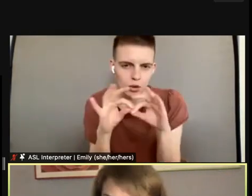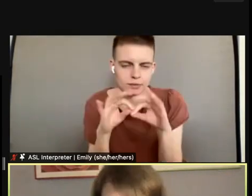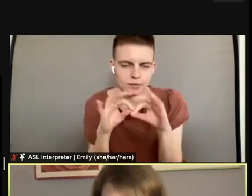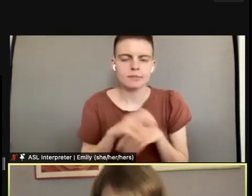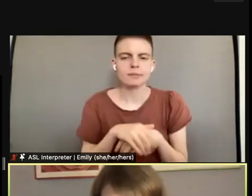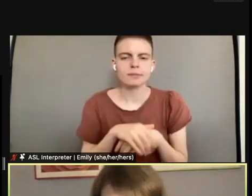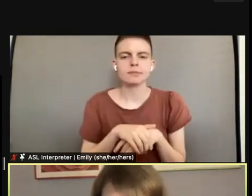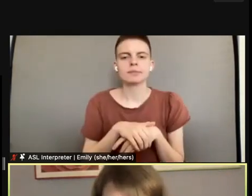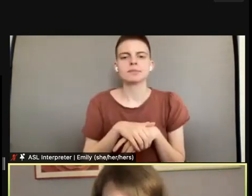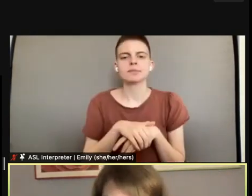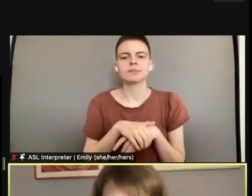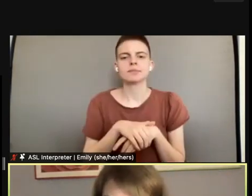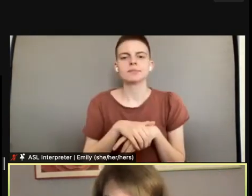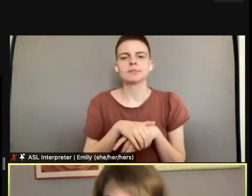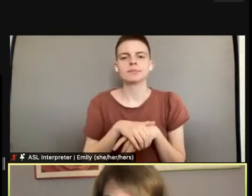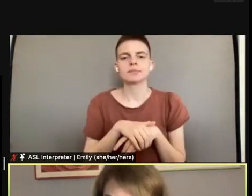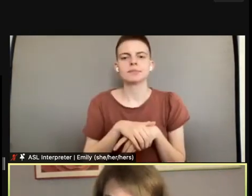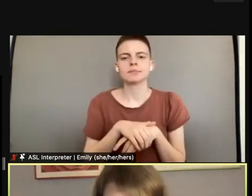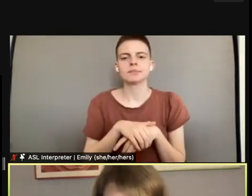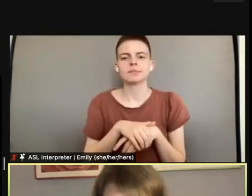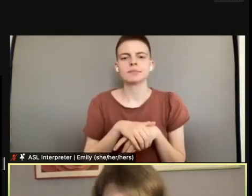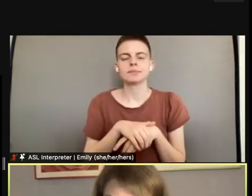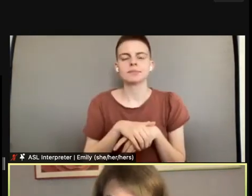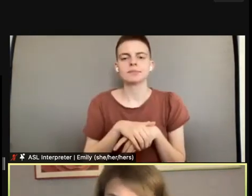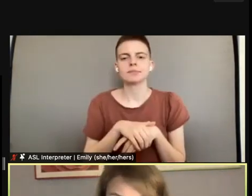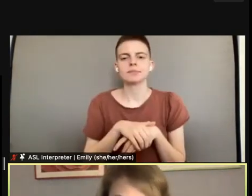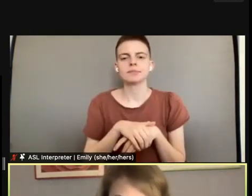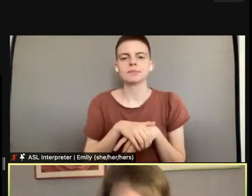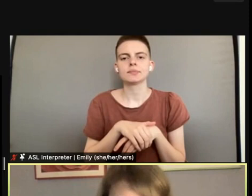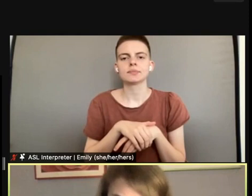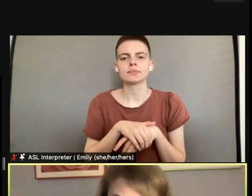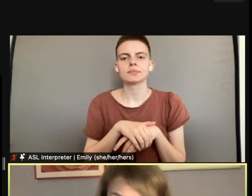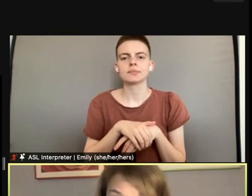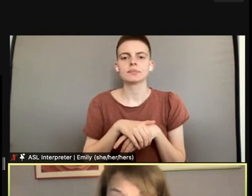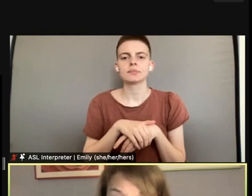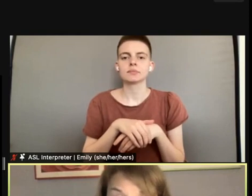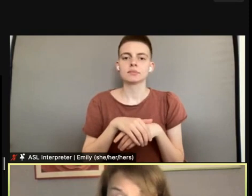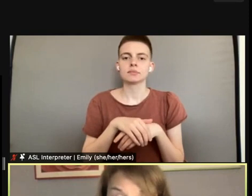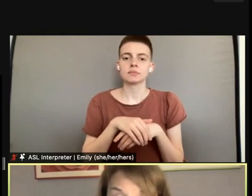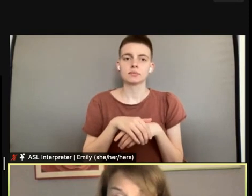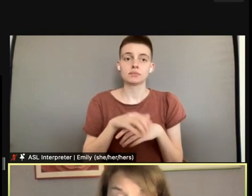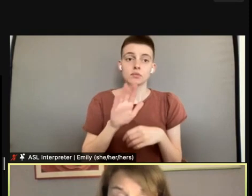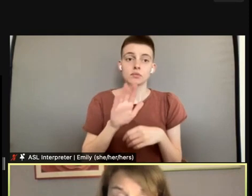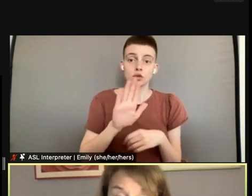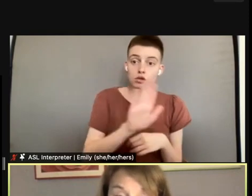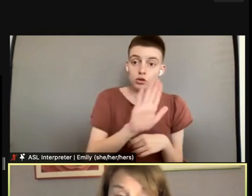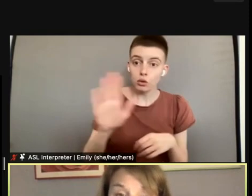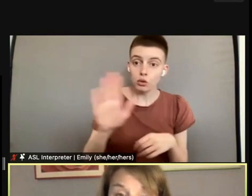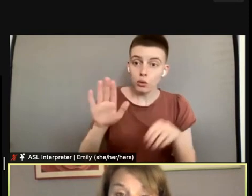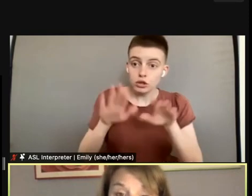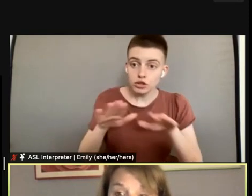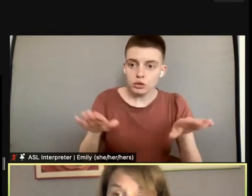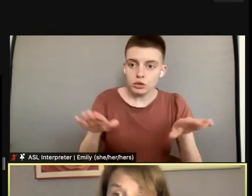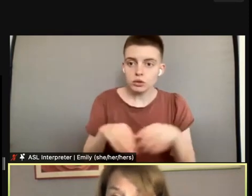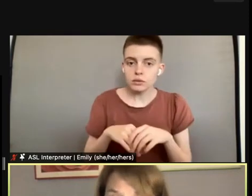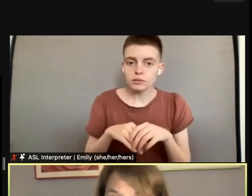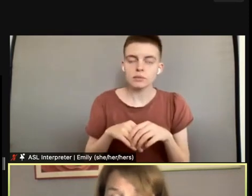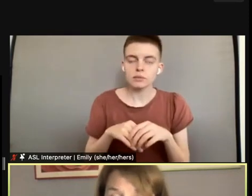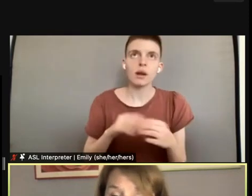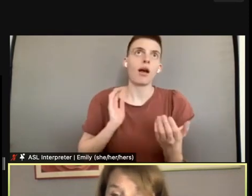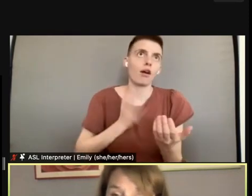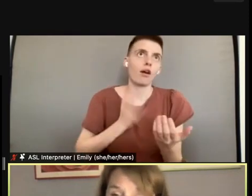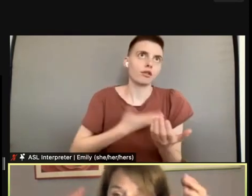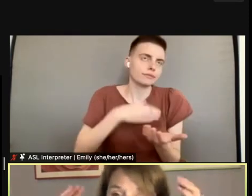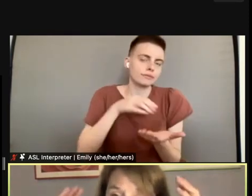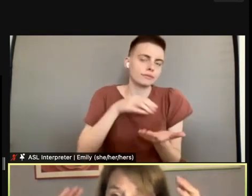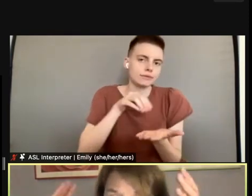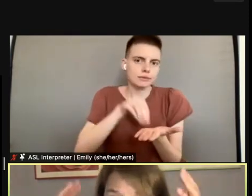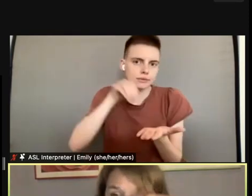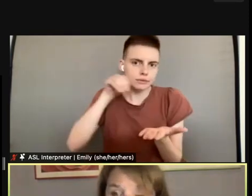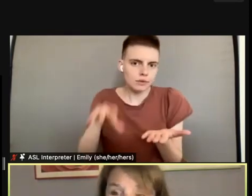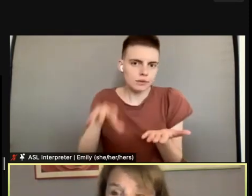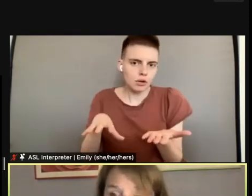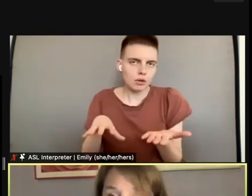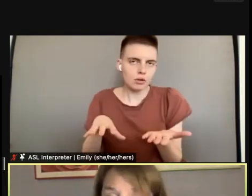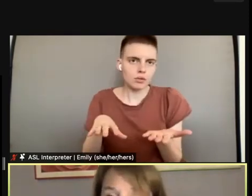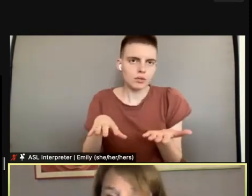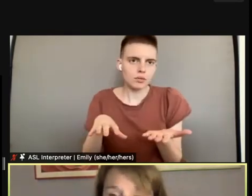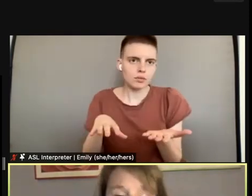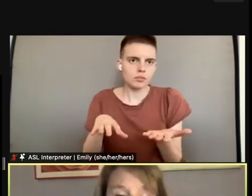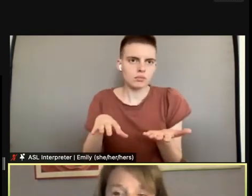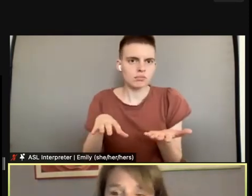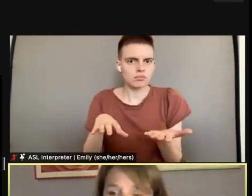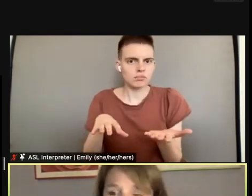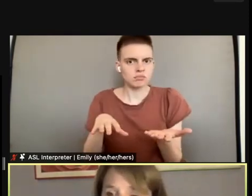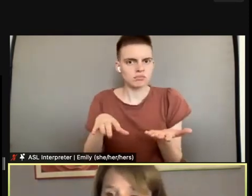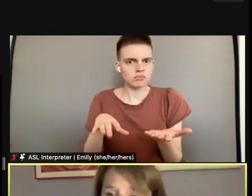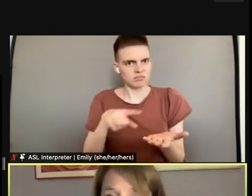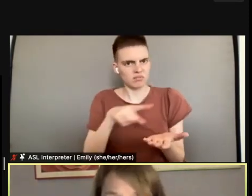if we think that your children, our students, are not always